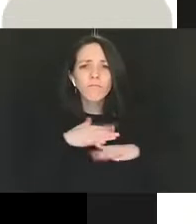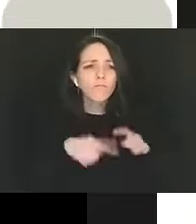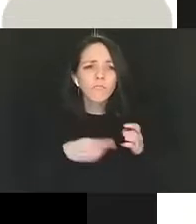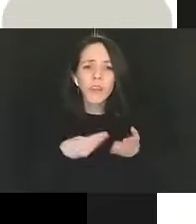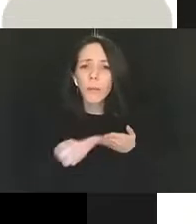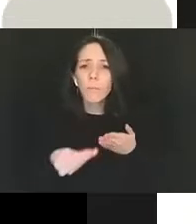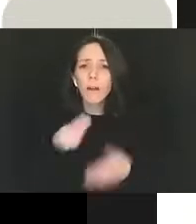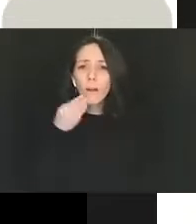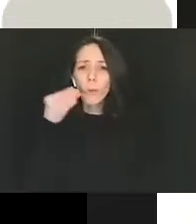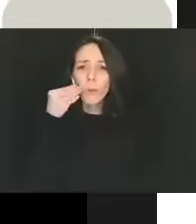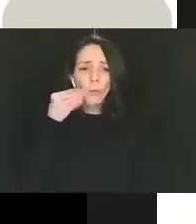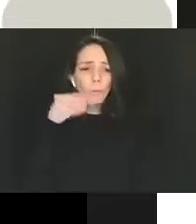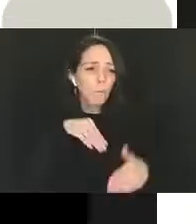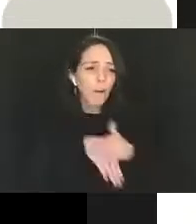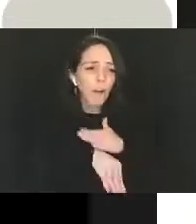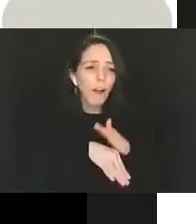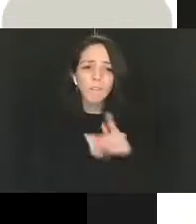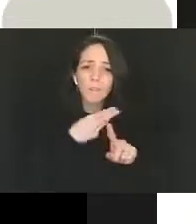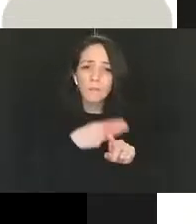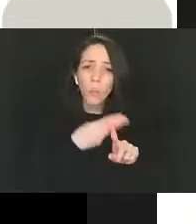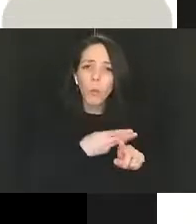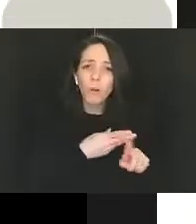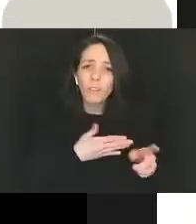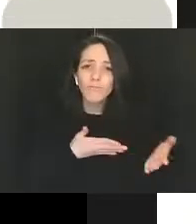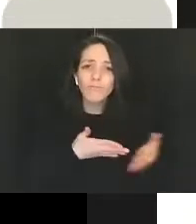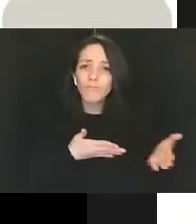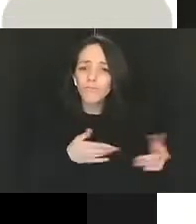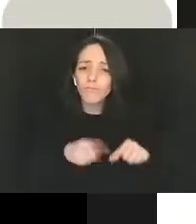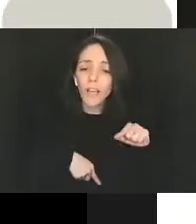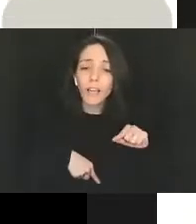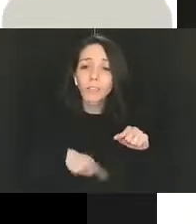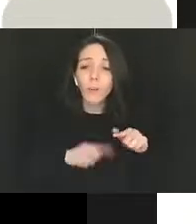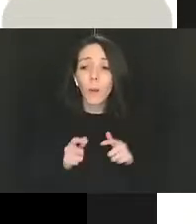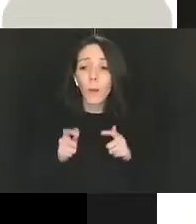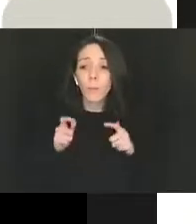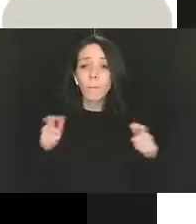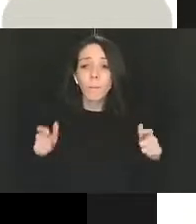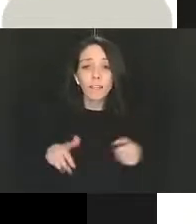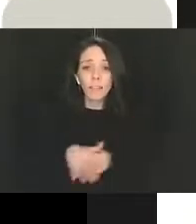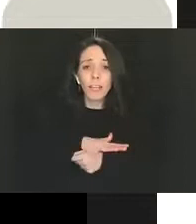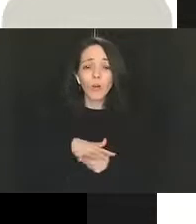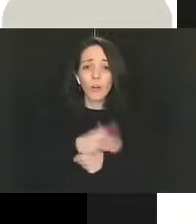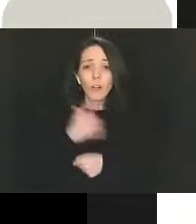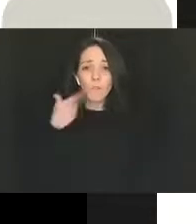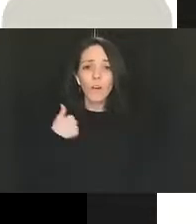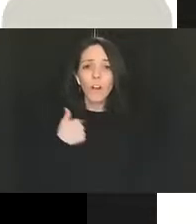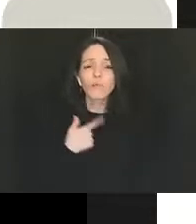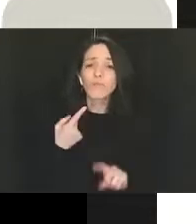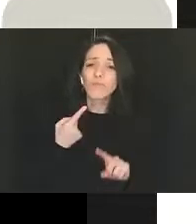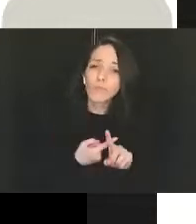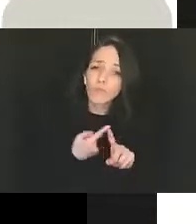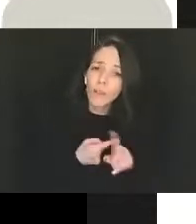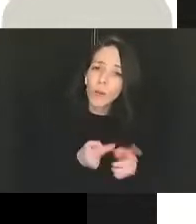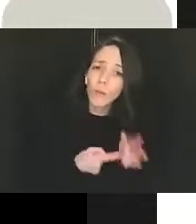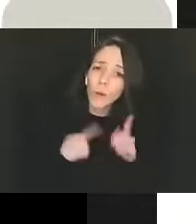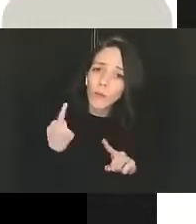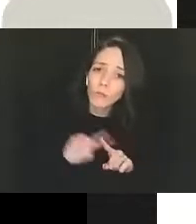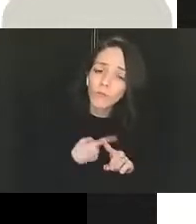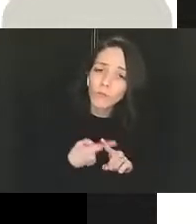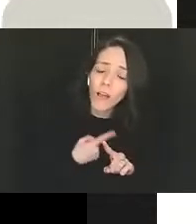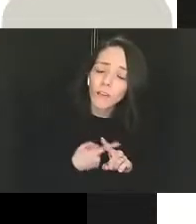mortgages. And so therefore, a large population of us are renters. Well, every